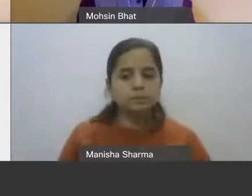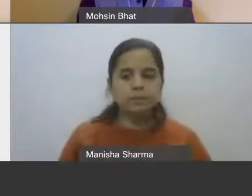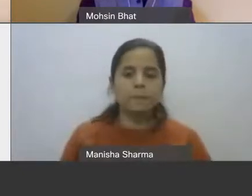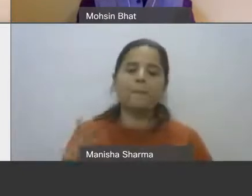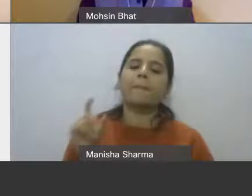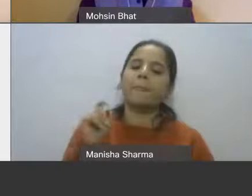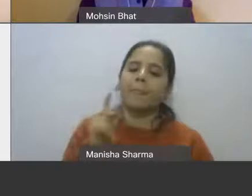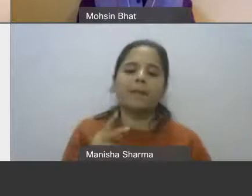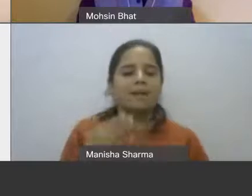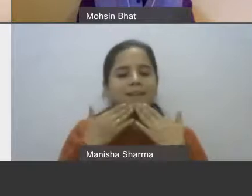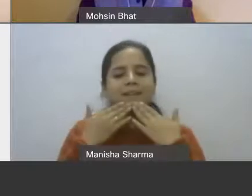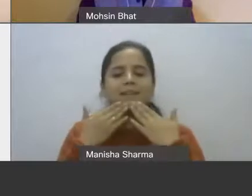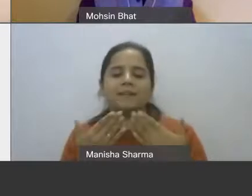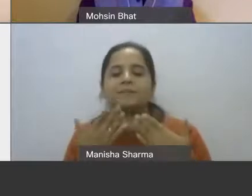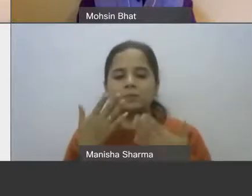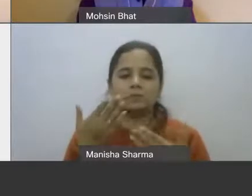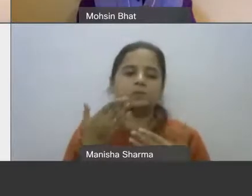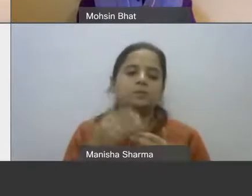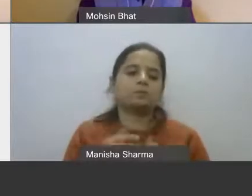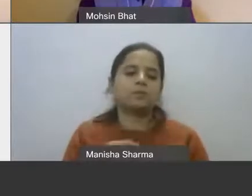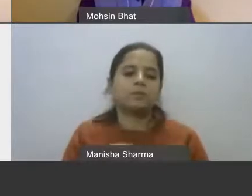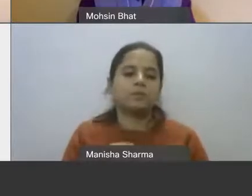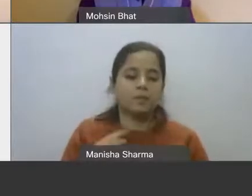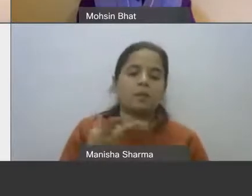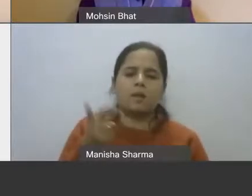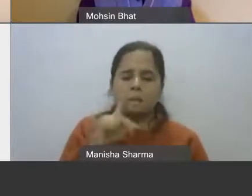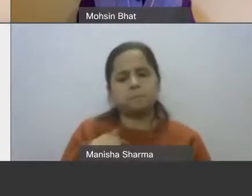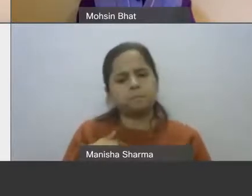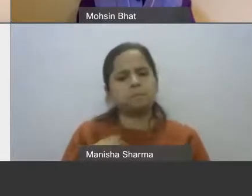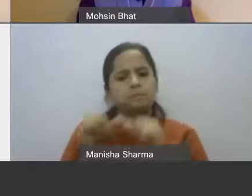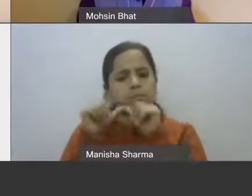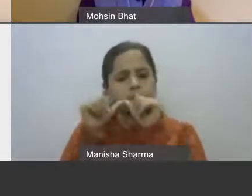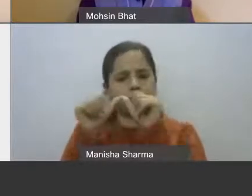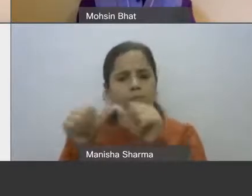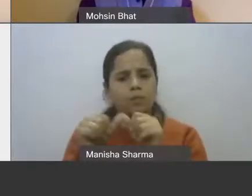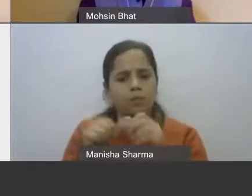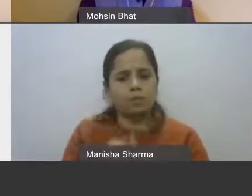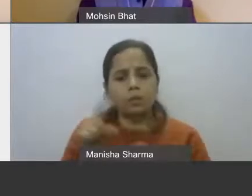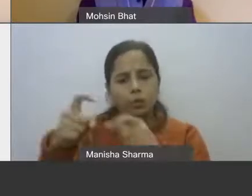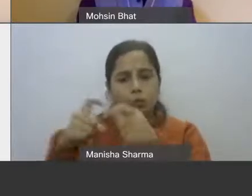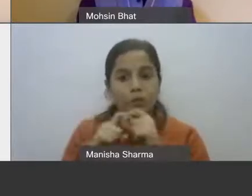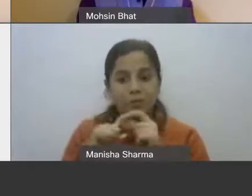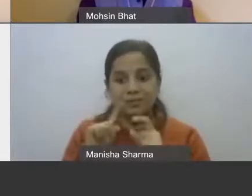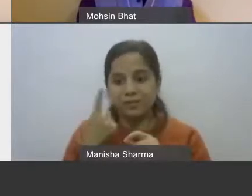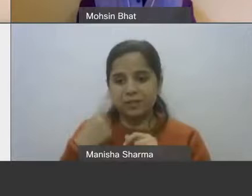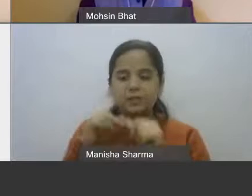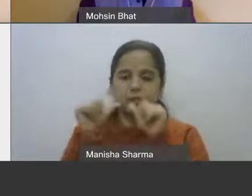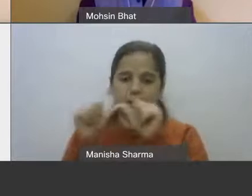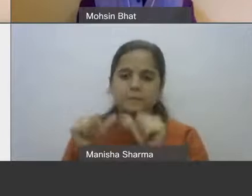Thanks, Lalit. So I'll first try to answer your first question.